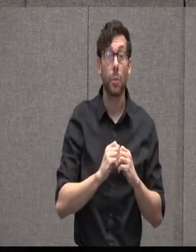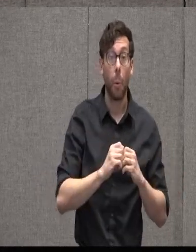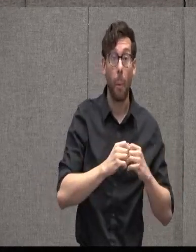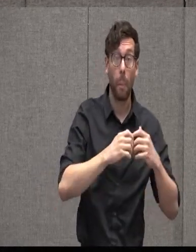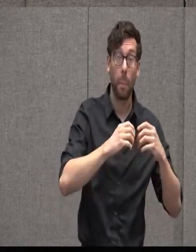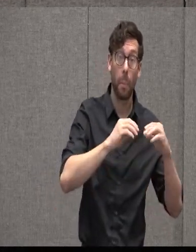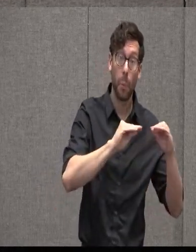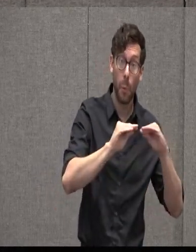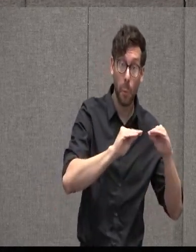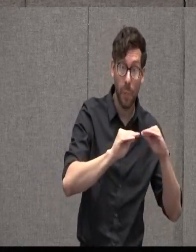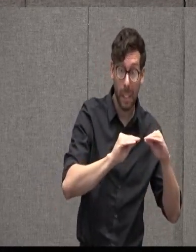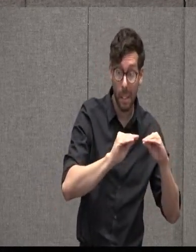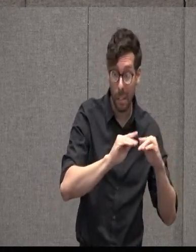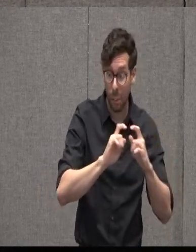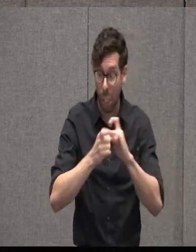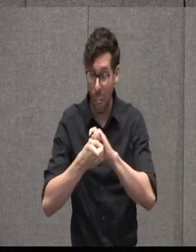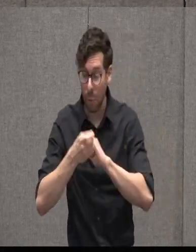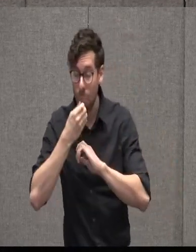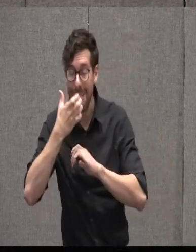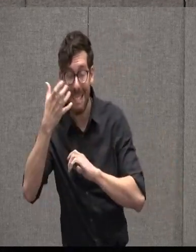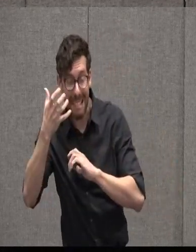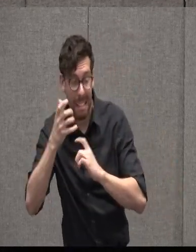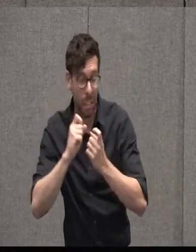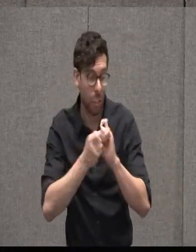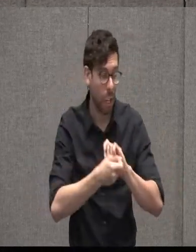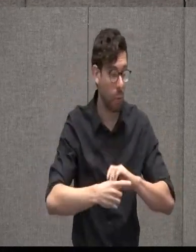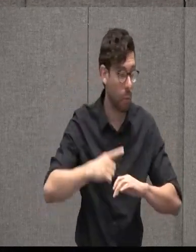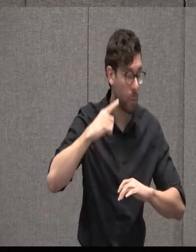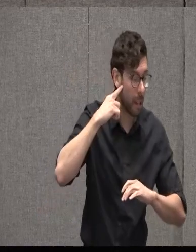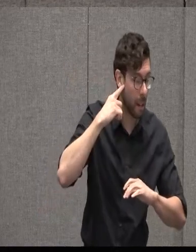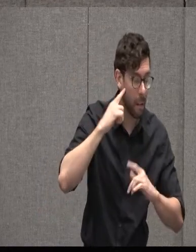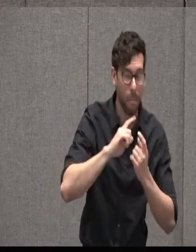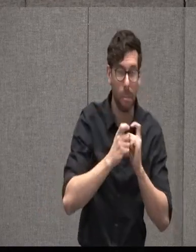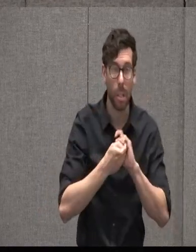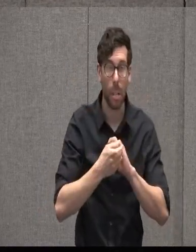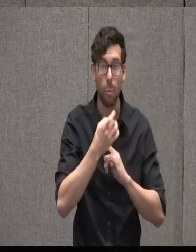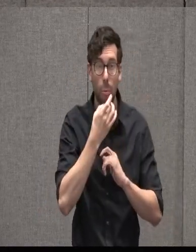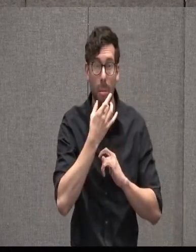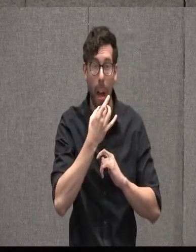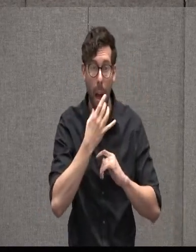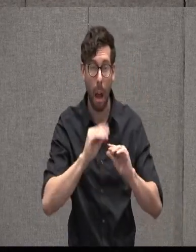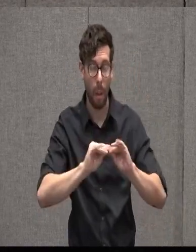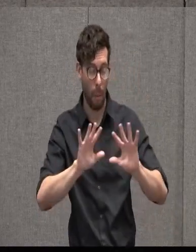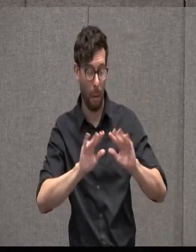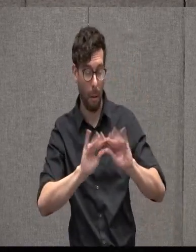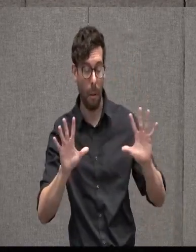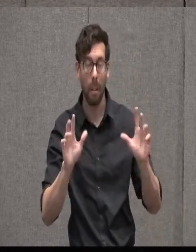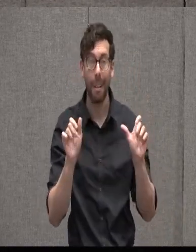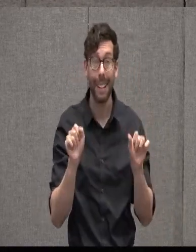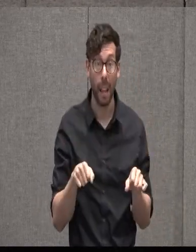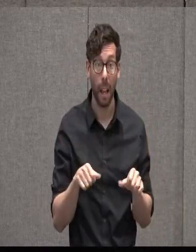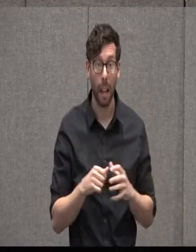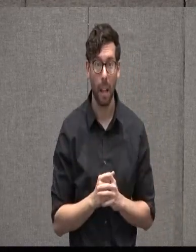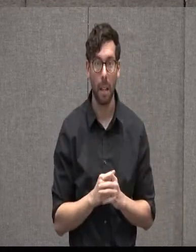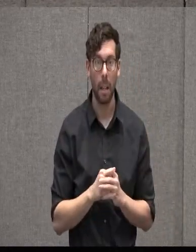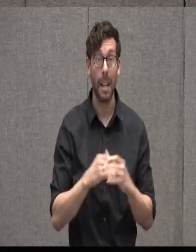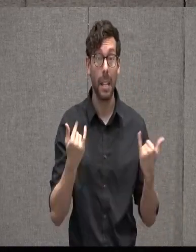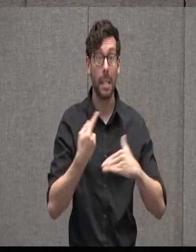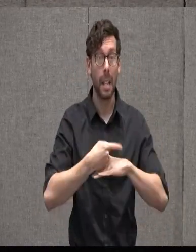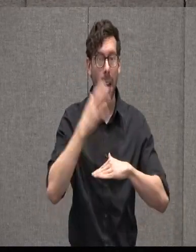from mechanical or chemical to heat, to sound, to light. What we're